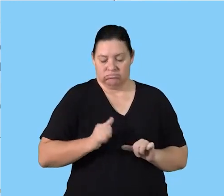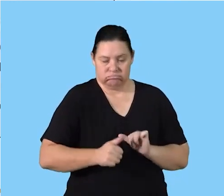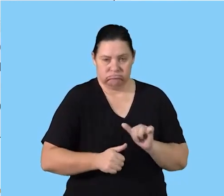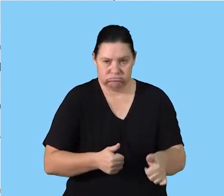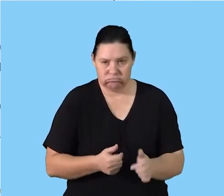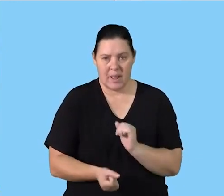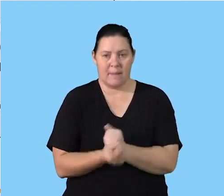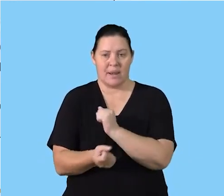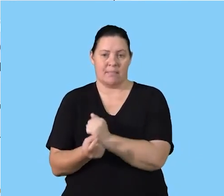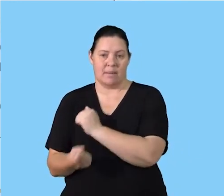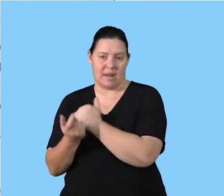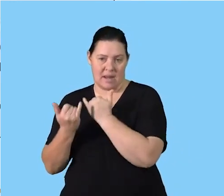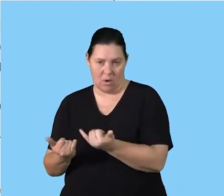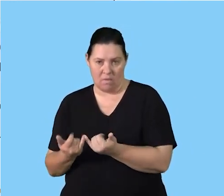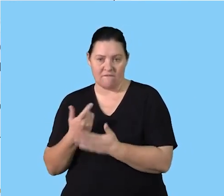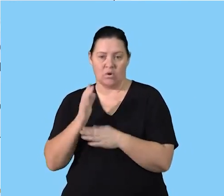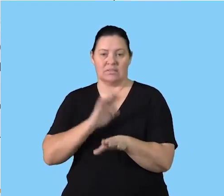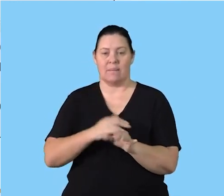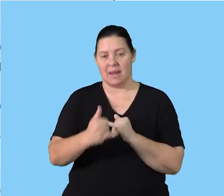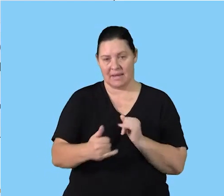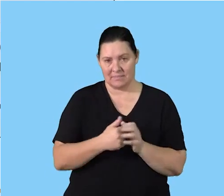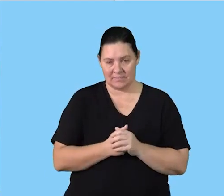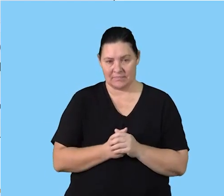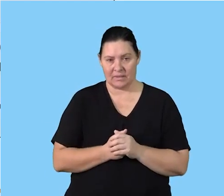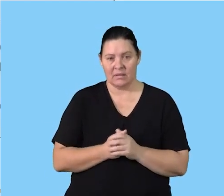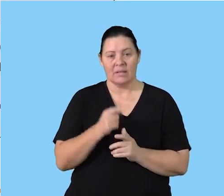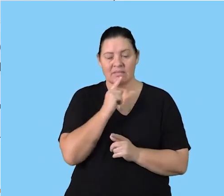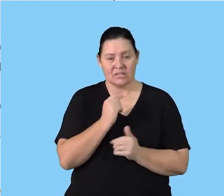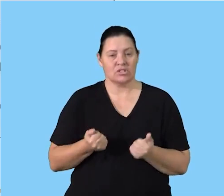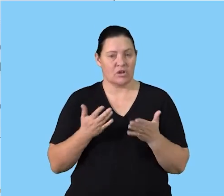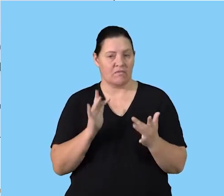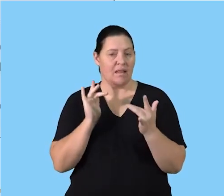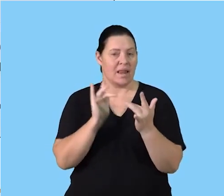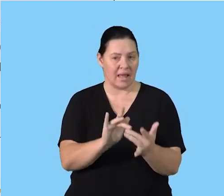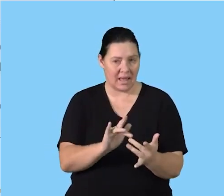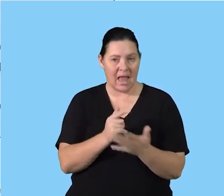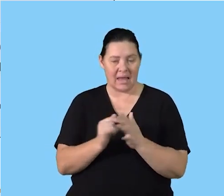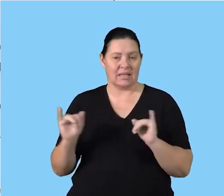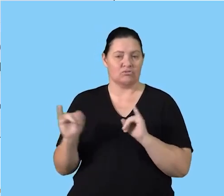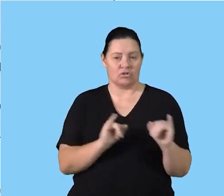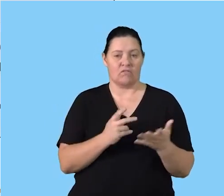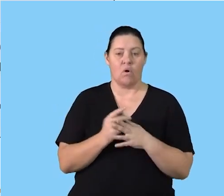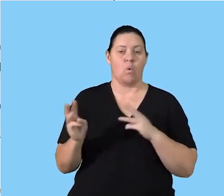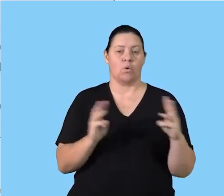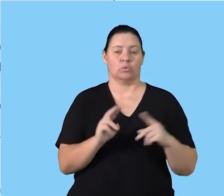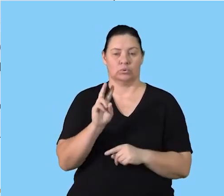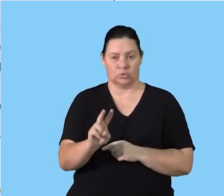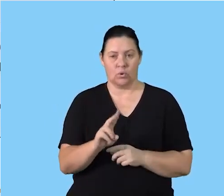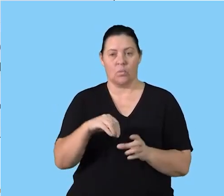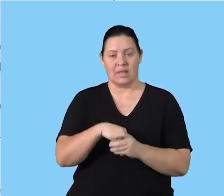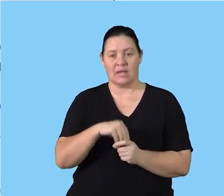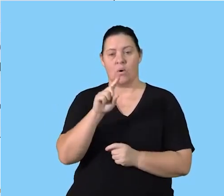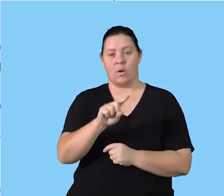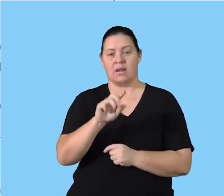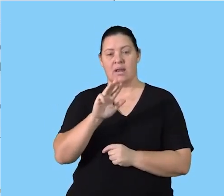of events now in terms of timeline. This serves as a link and introduction to World War II in 1919